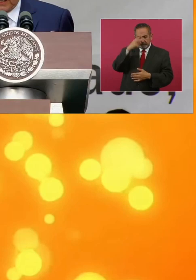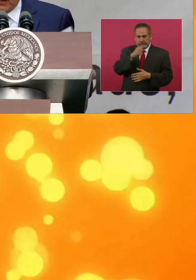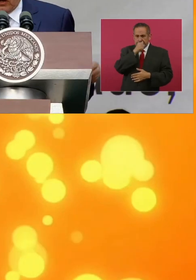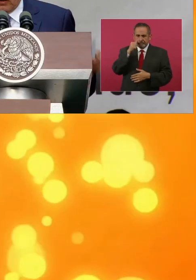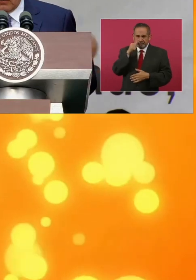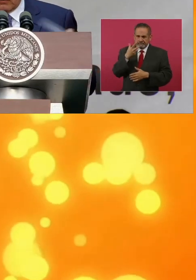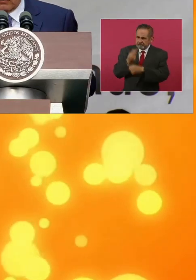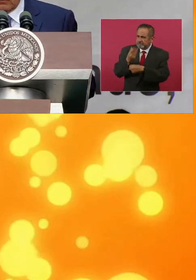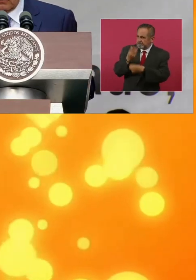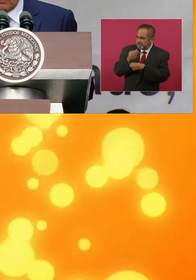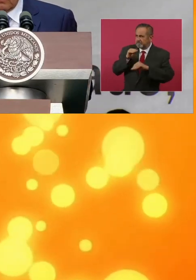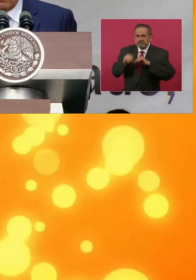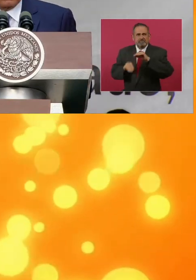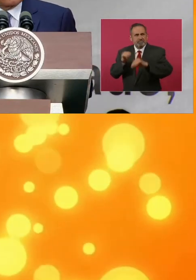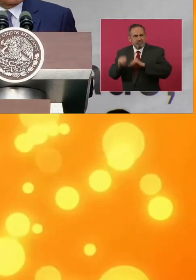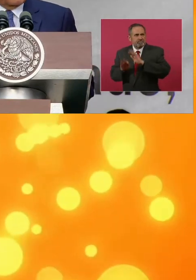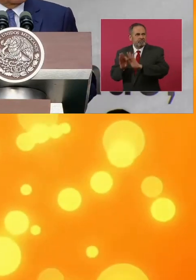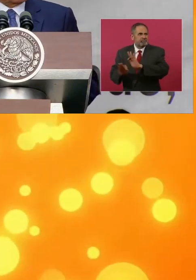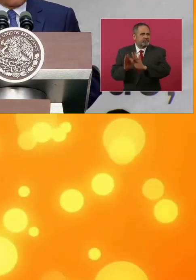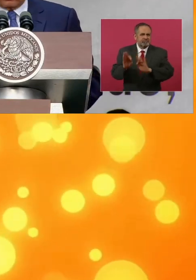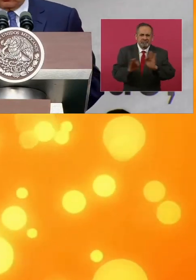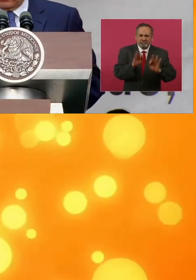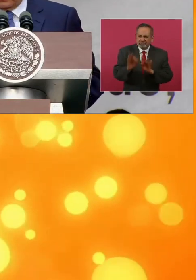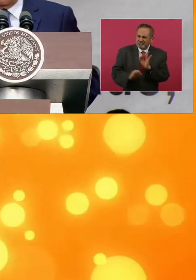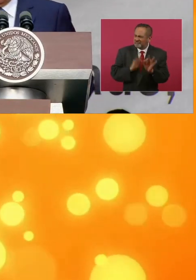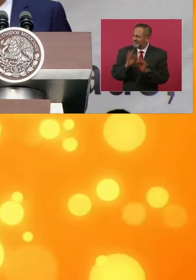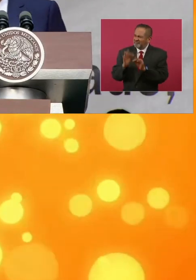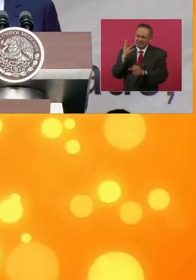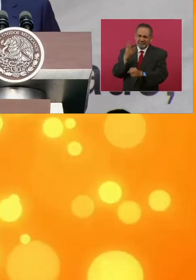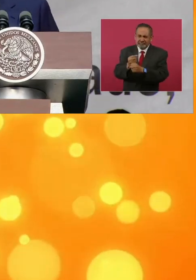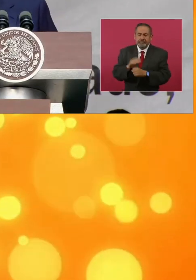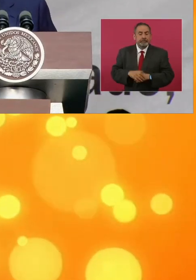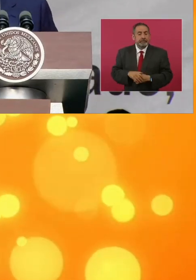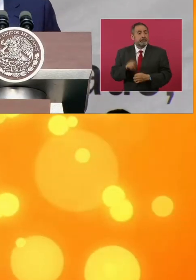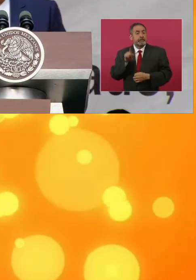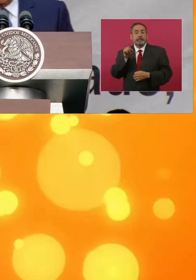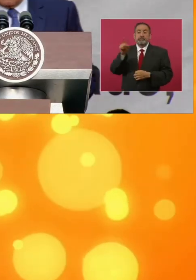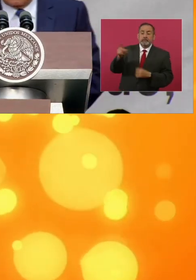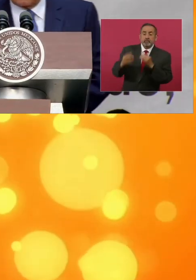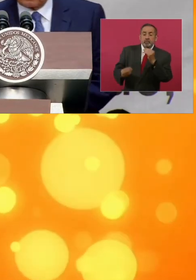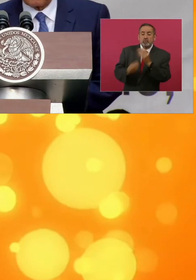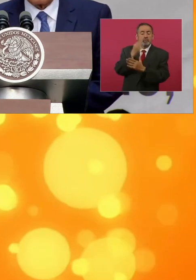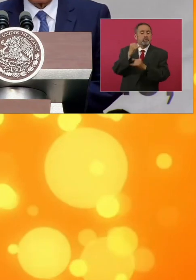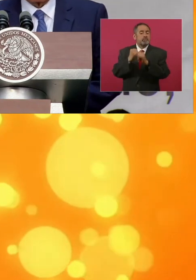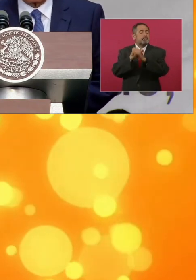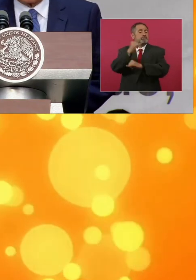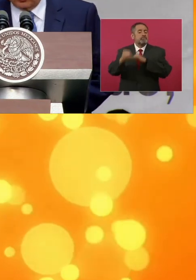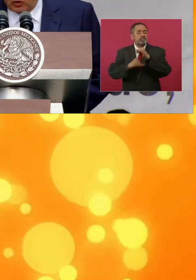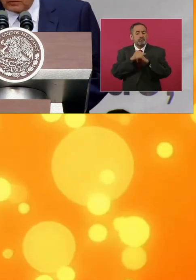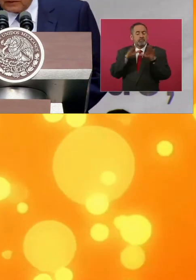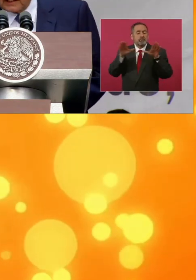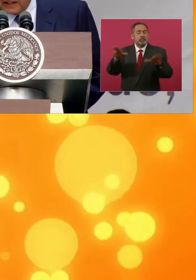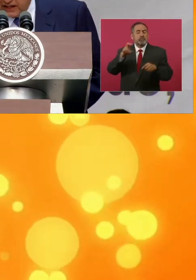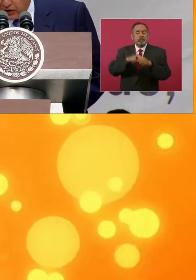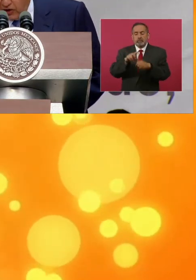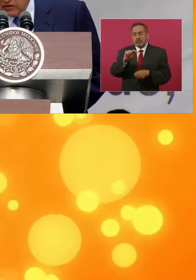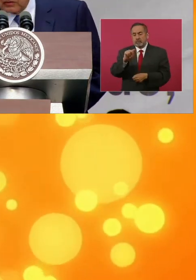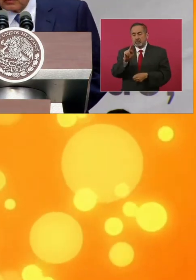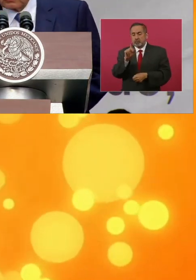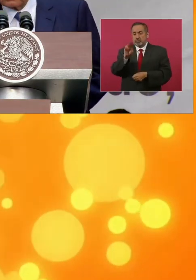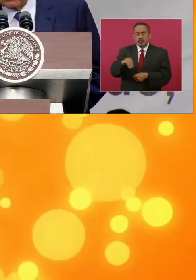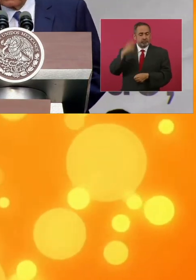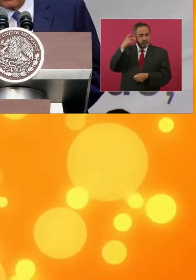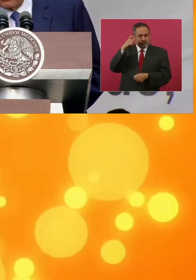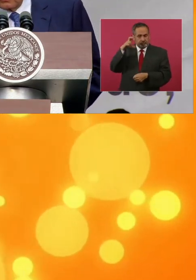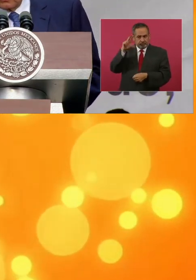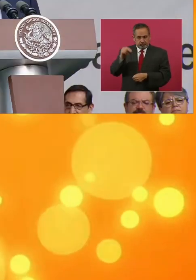what's happening in the political life of other countries. And I think it's especially tragic in this case, since the United States and